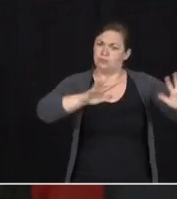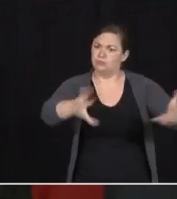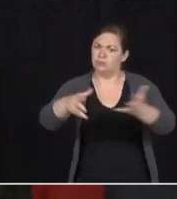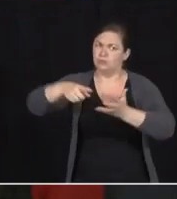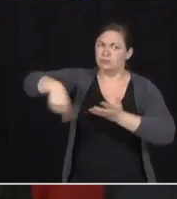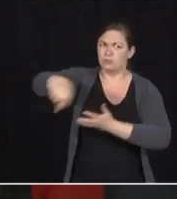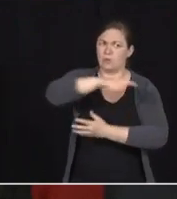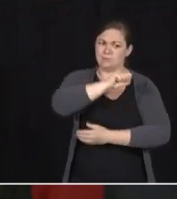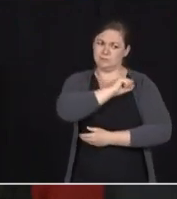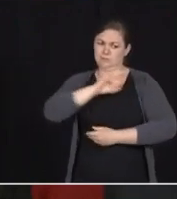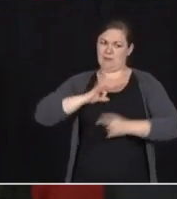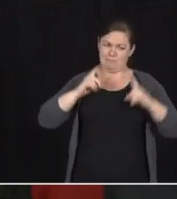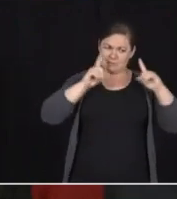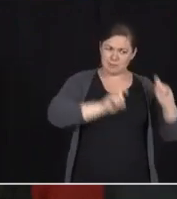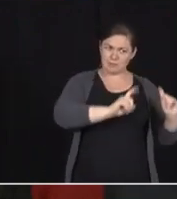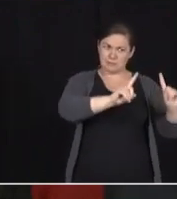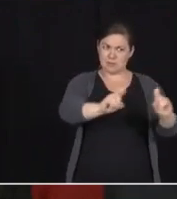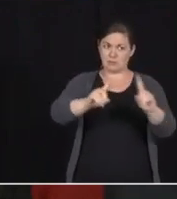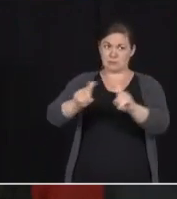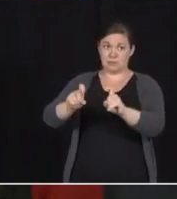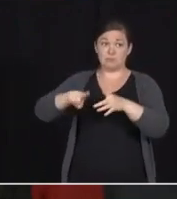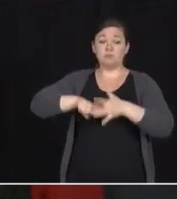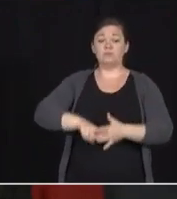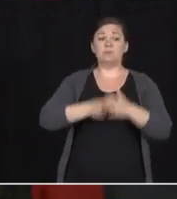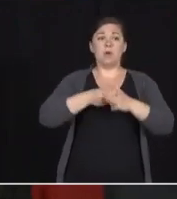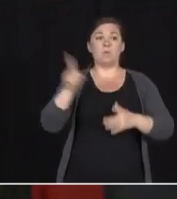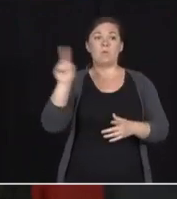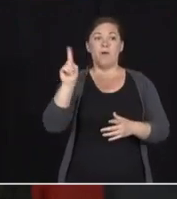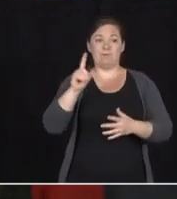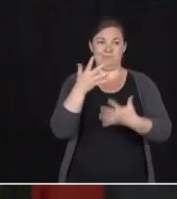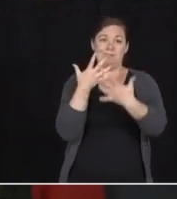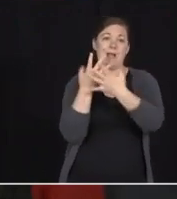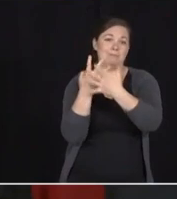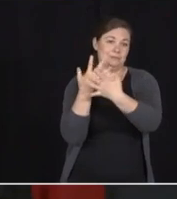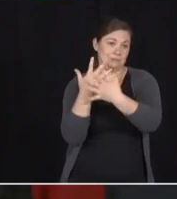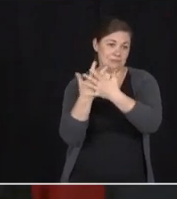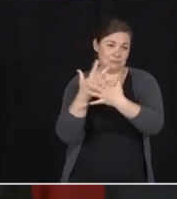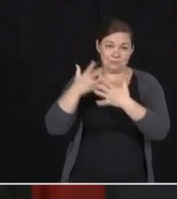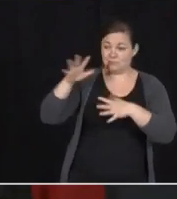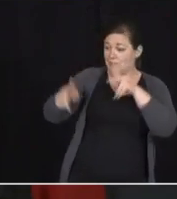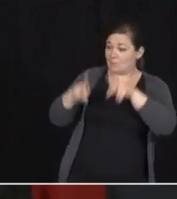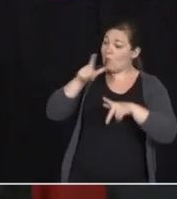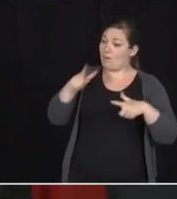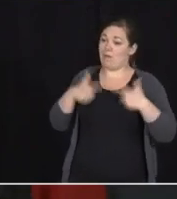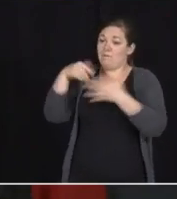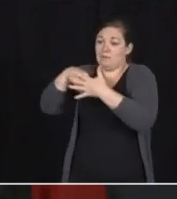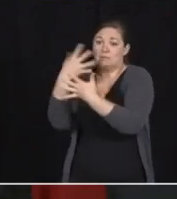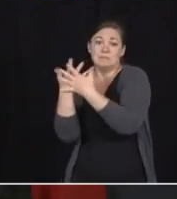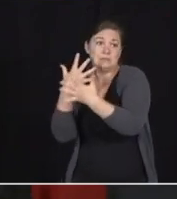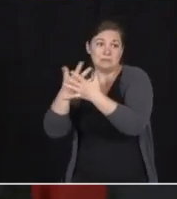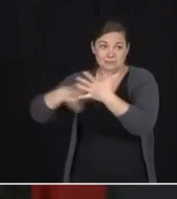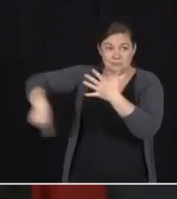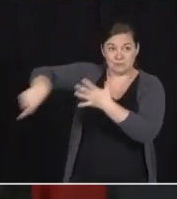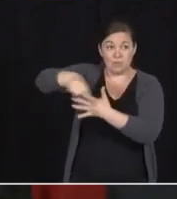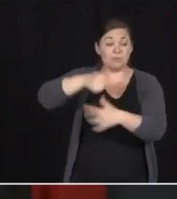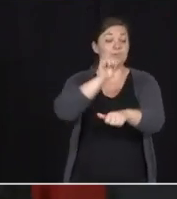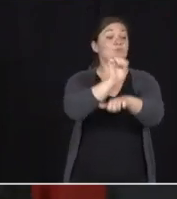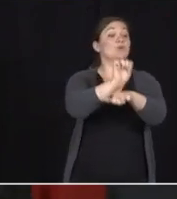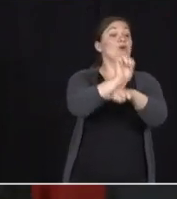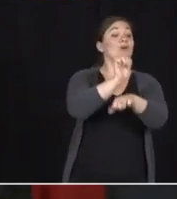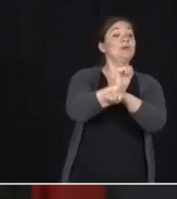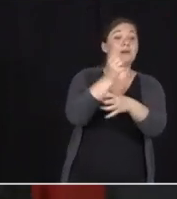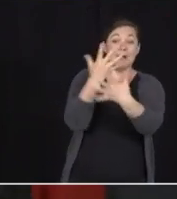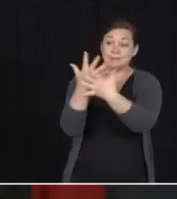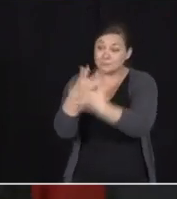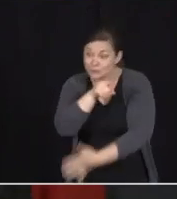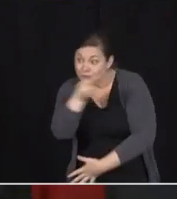testing of inmates and staff and correctional facilities across the province. We put the call out to everyone in Ontario.